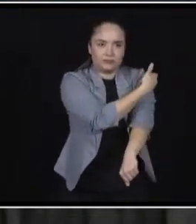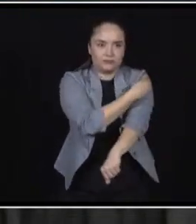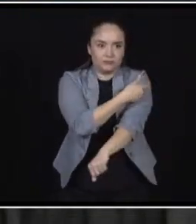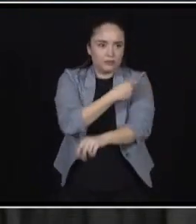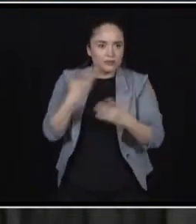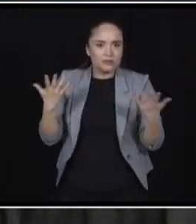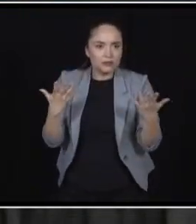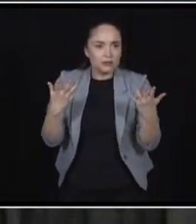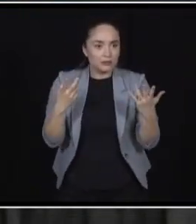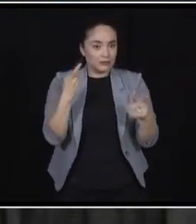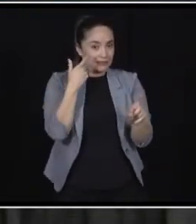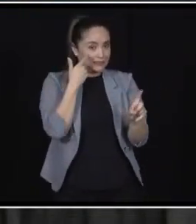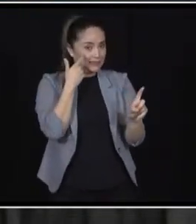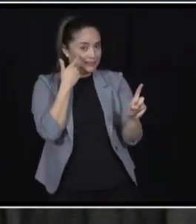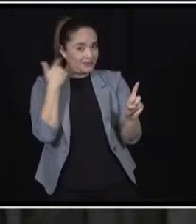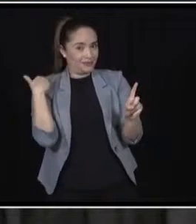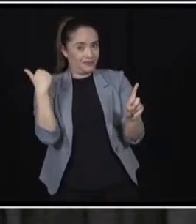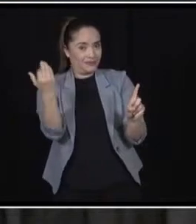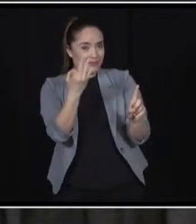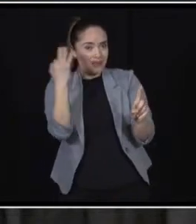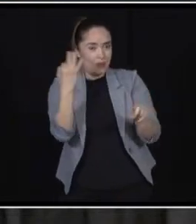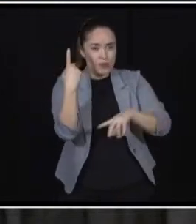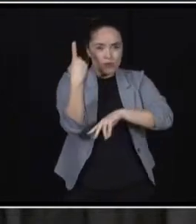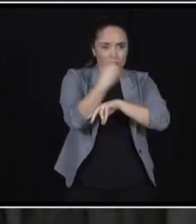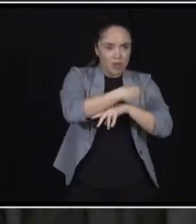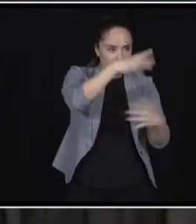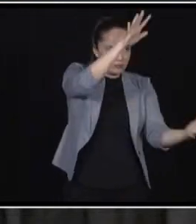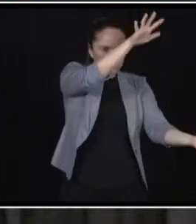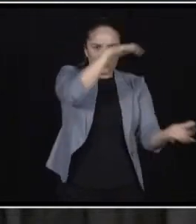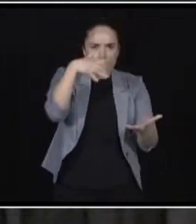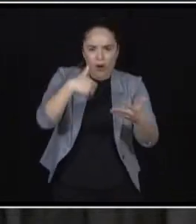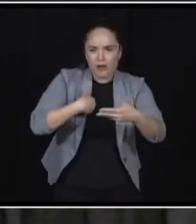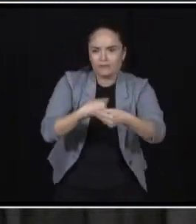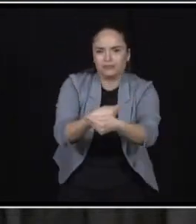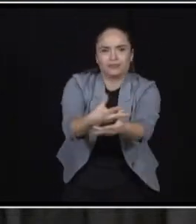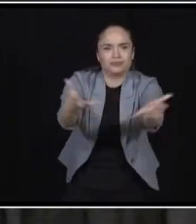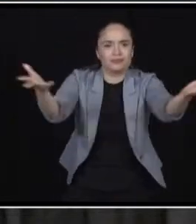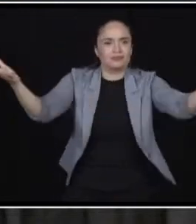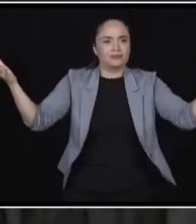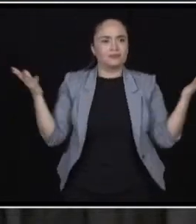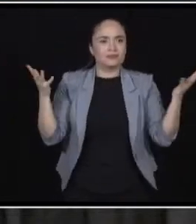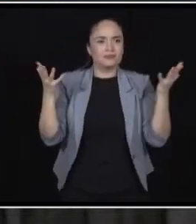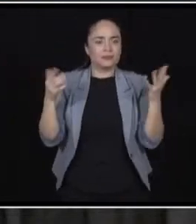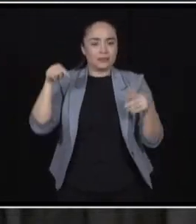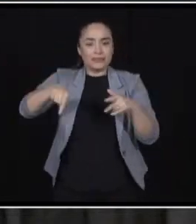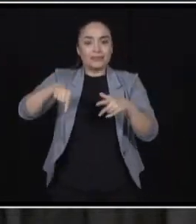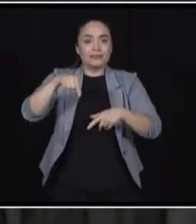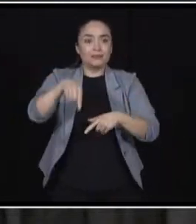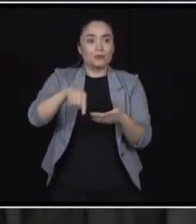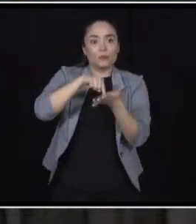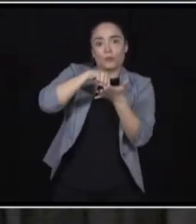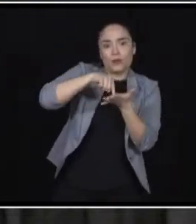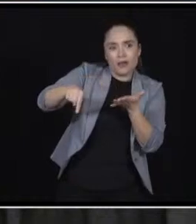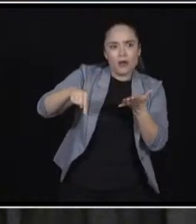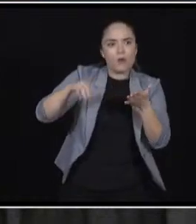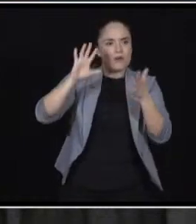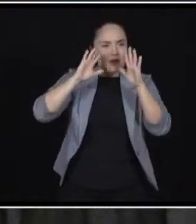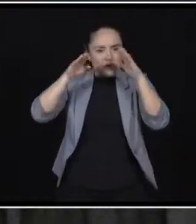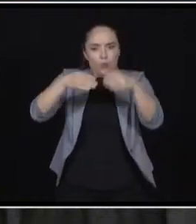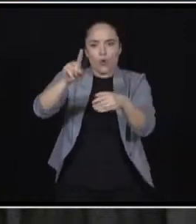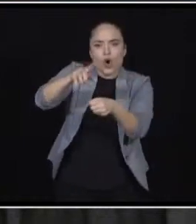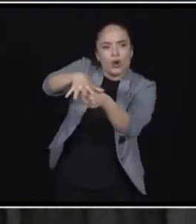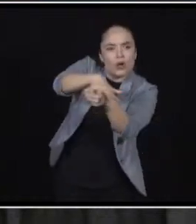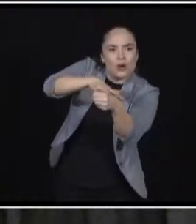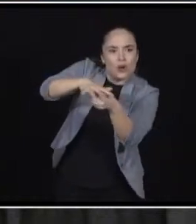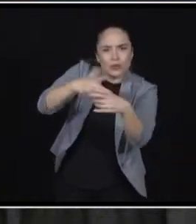notice, and all this week we're doing that. We're focusing on the areas of greatest concern right now.